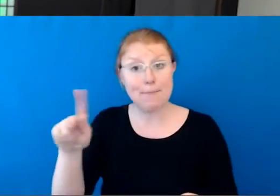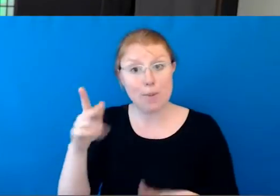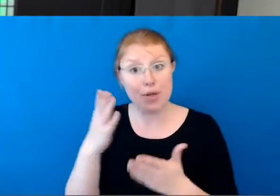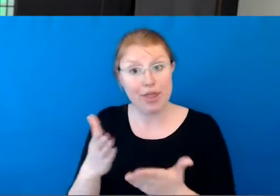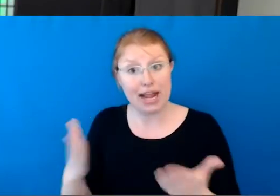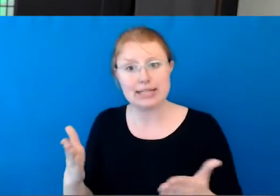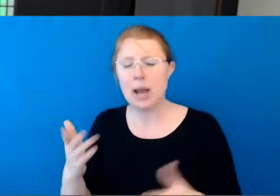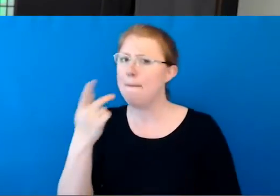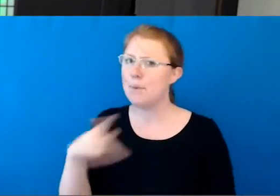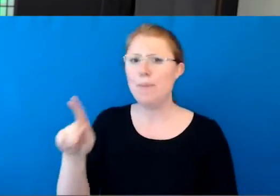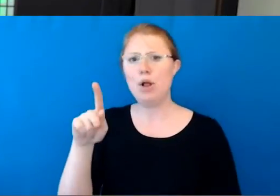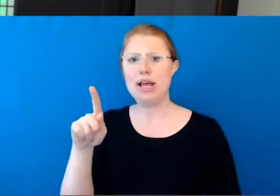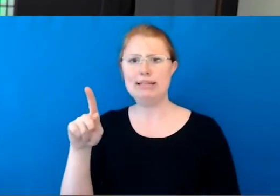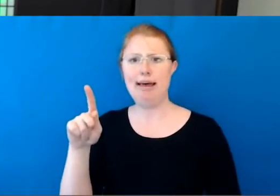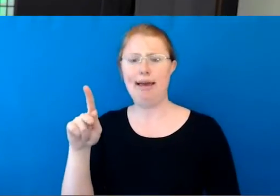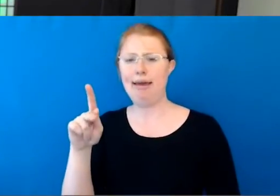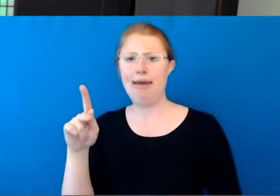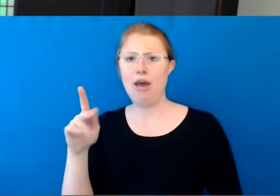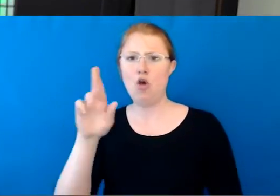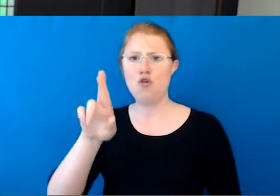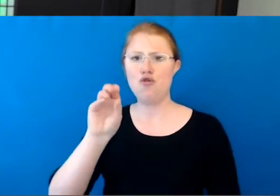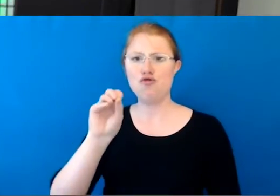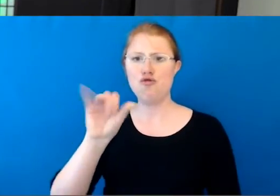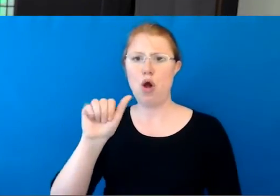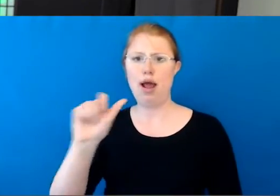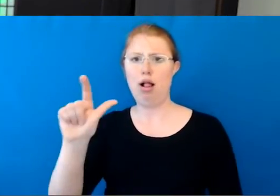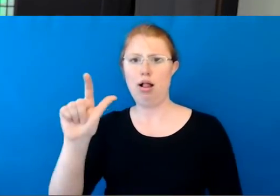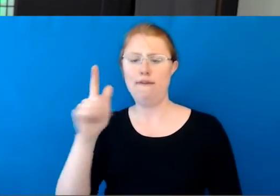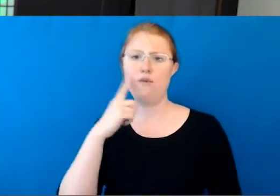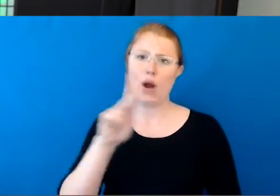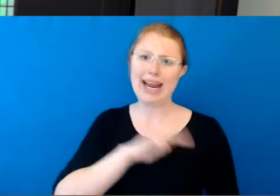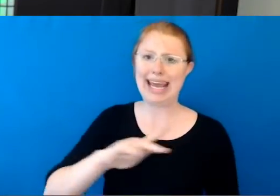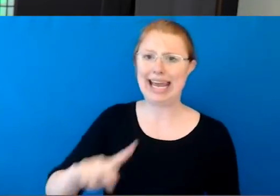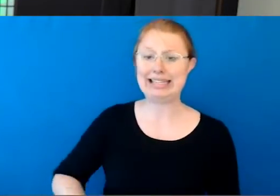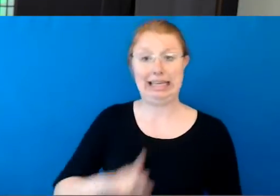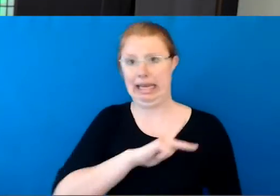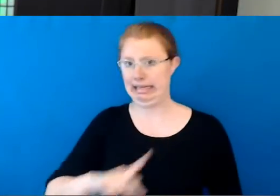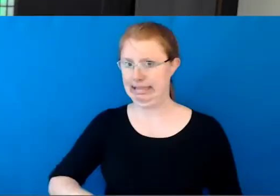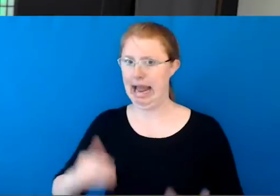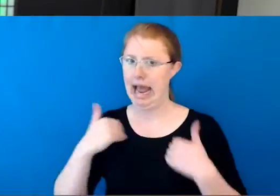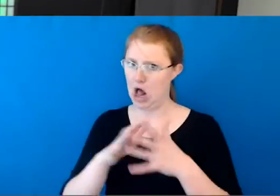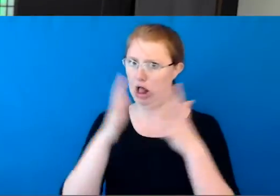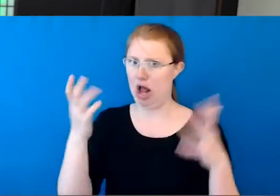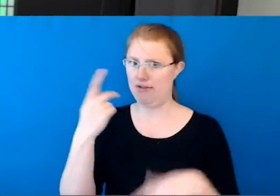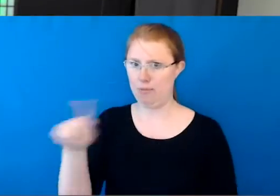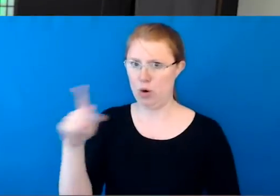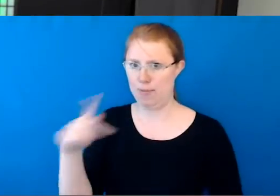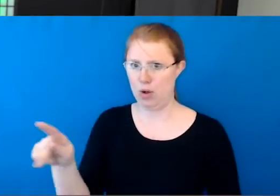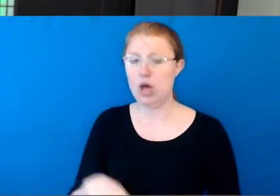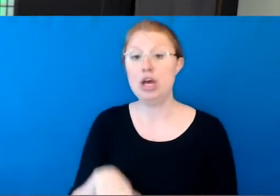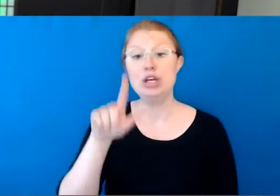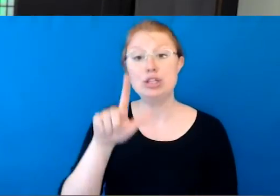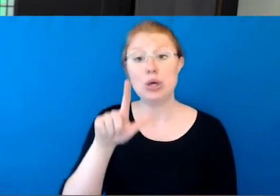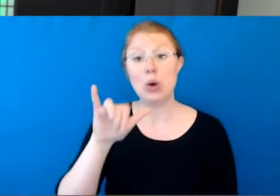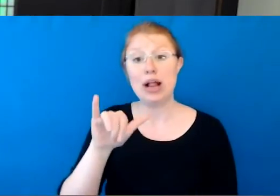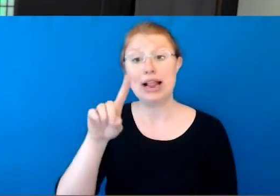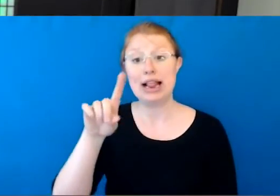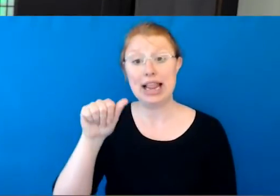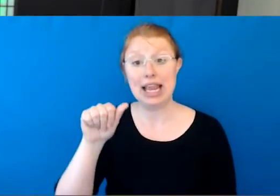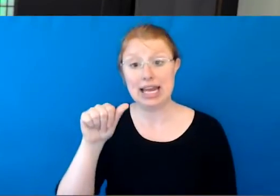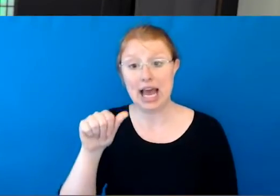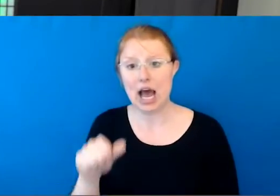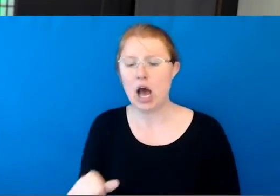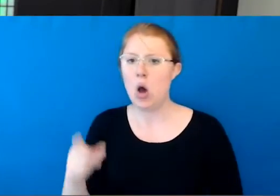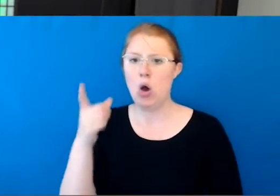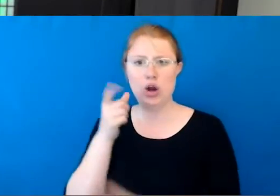purple fabrics. Purple fabrics were very, very valuable. Purple was a very difficult color dye to come by. So when, you could